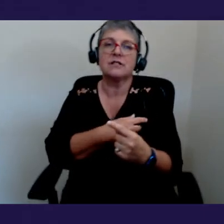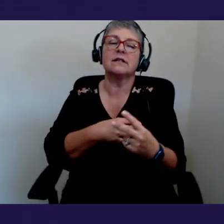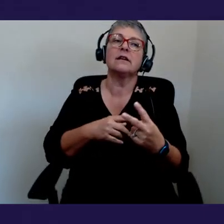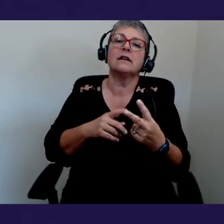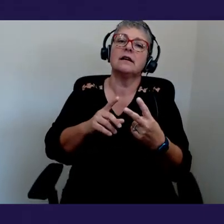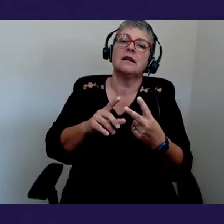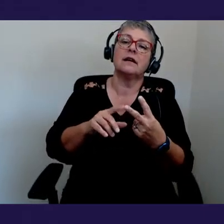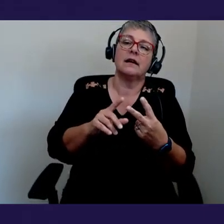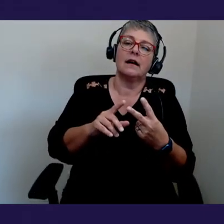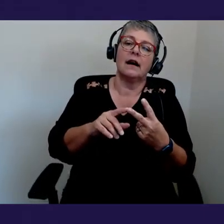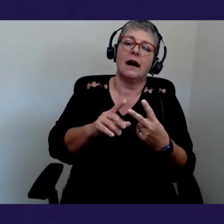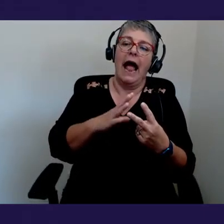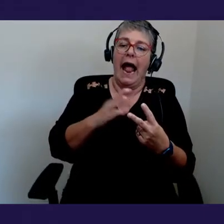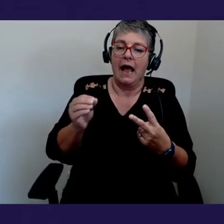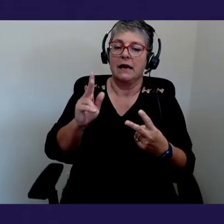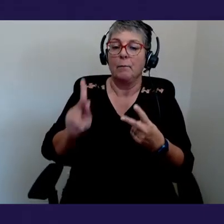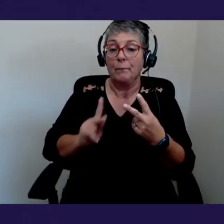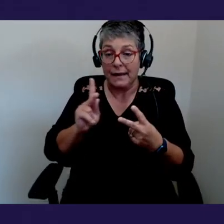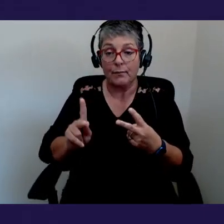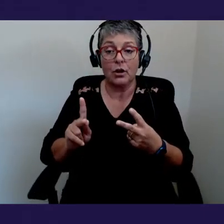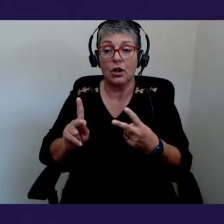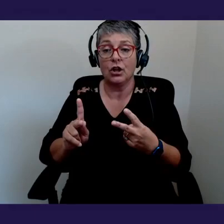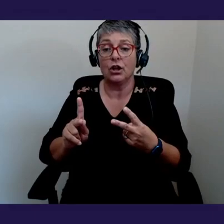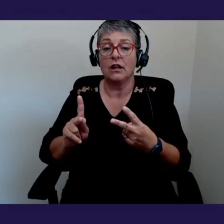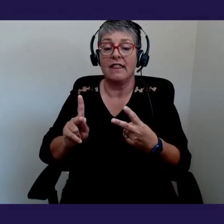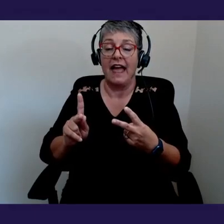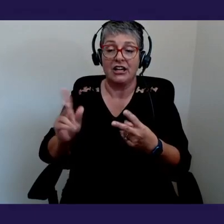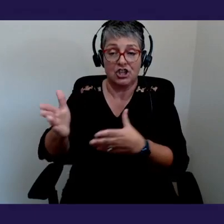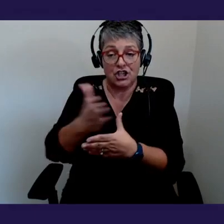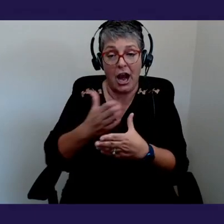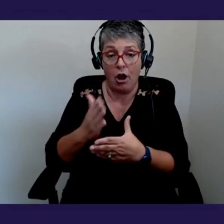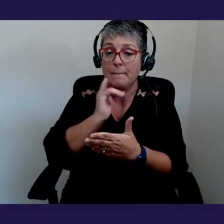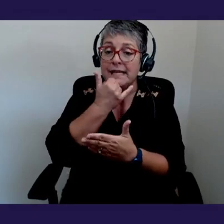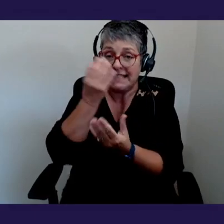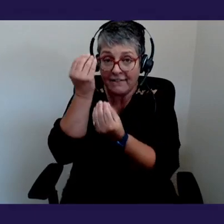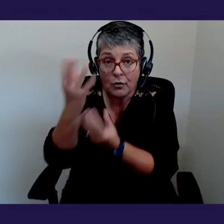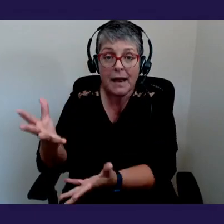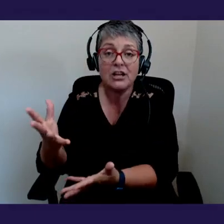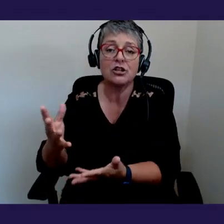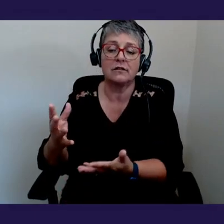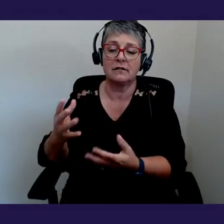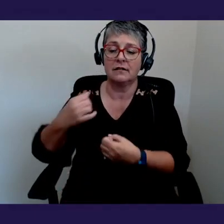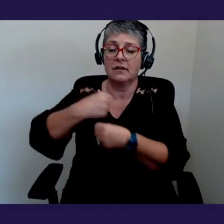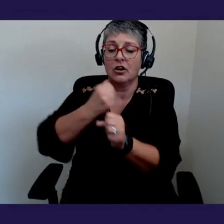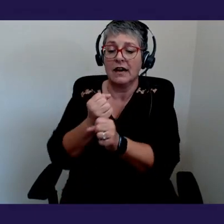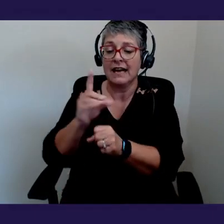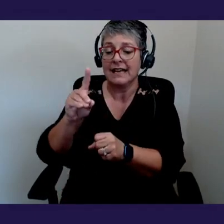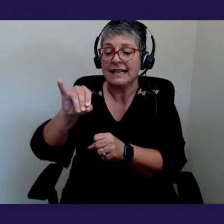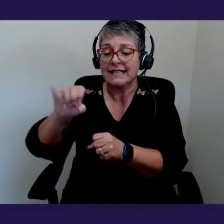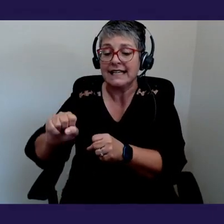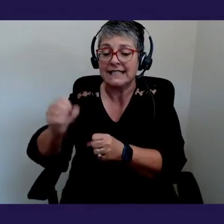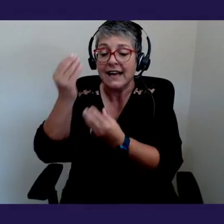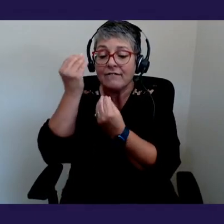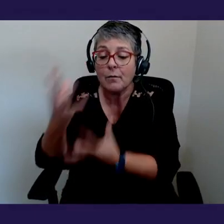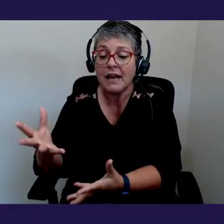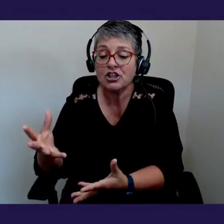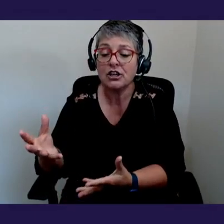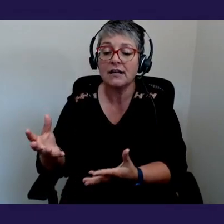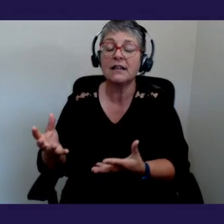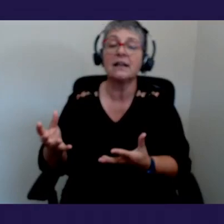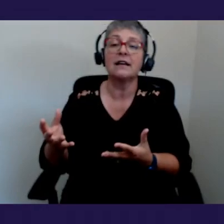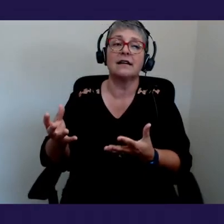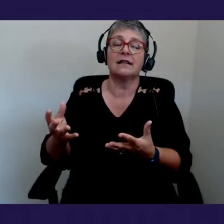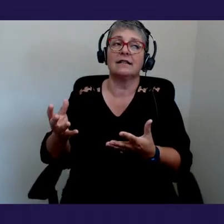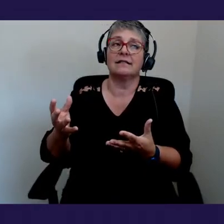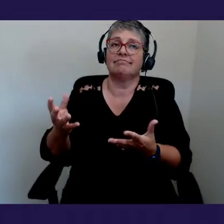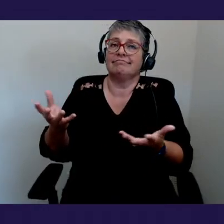people who spread misinformation or created disinformation in 2019 and earlier. That's not the space that